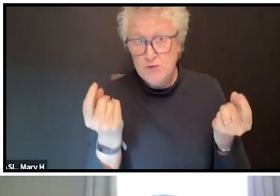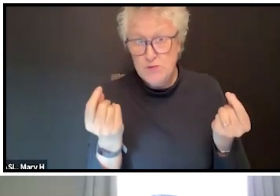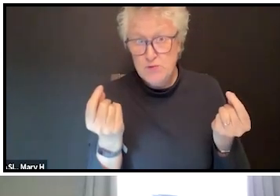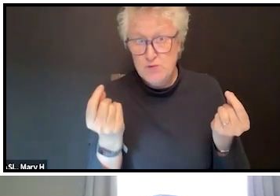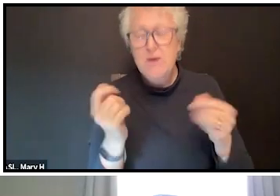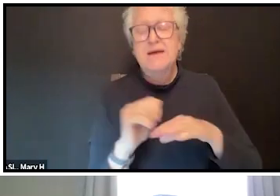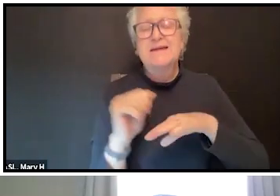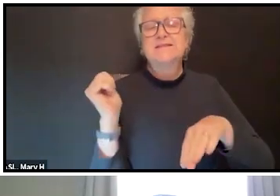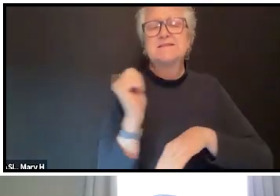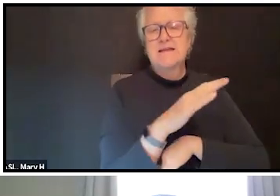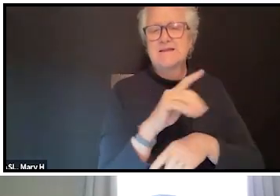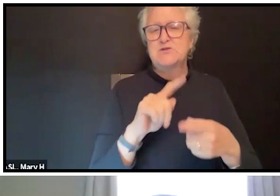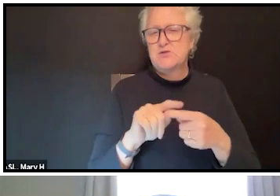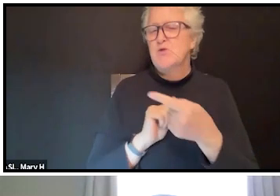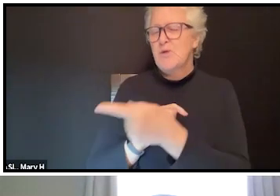It's